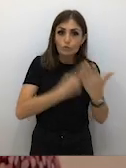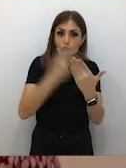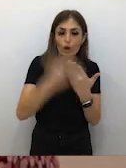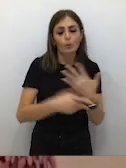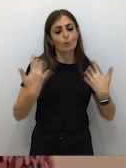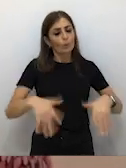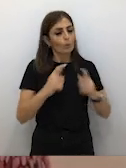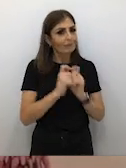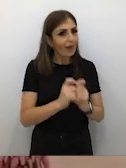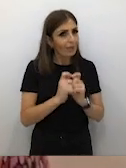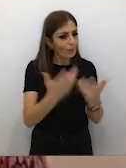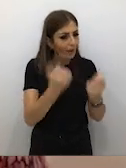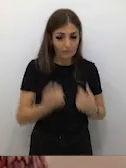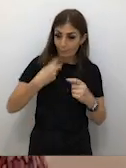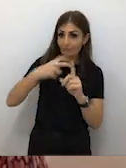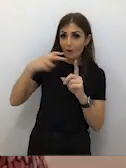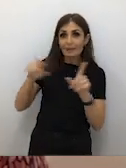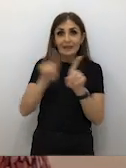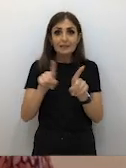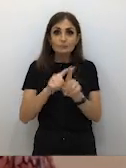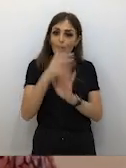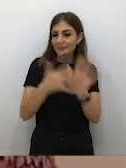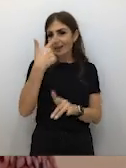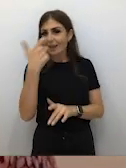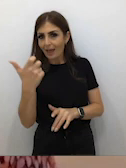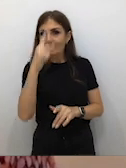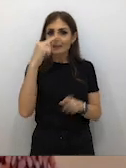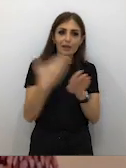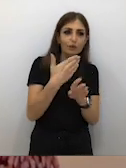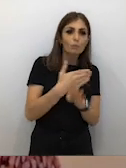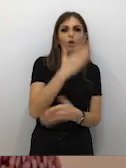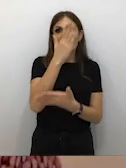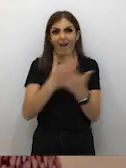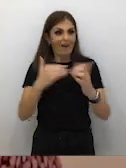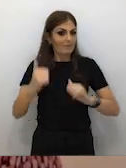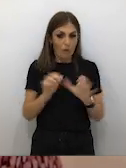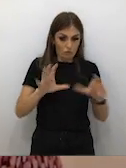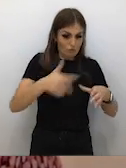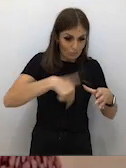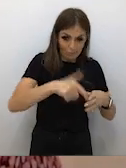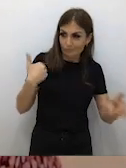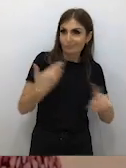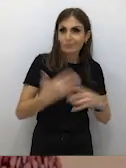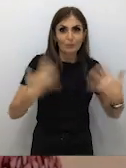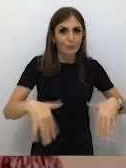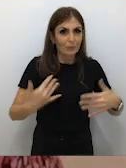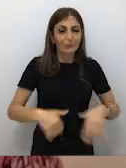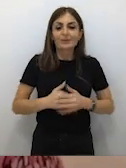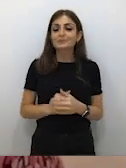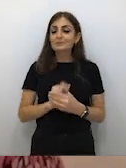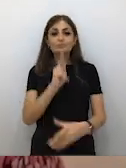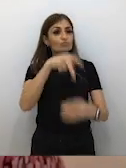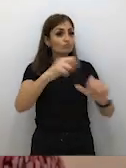I built through the program were invaluable, and as a freelancer, I've been lucky enough to work with about half the members of my cohort